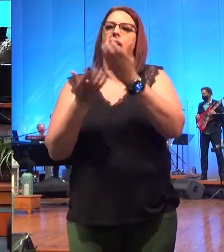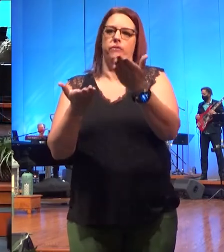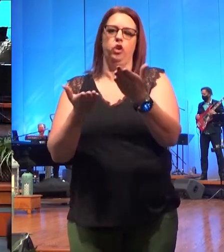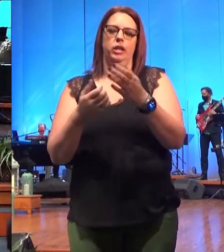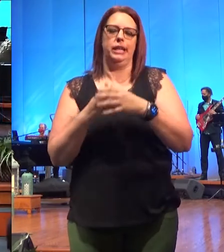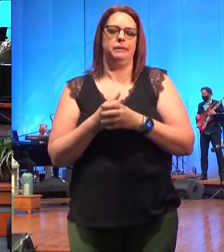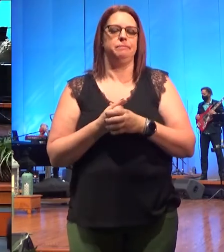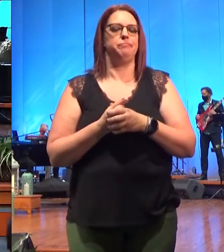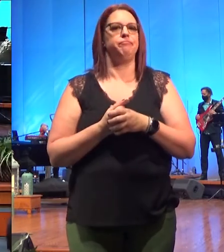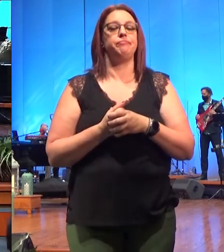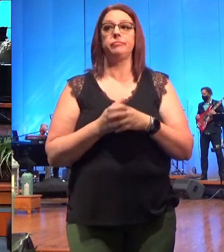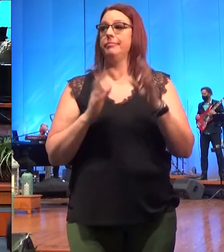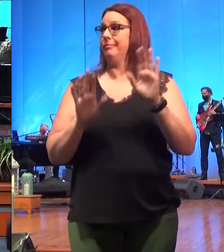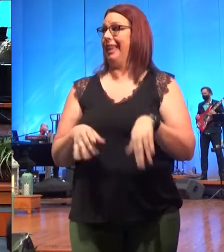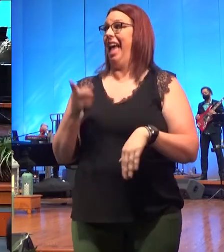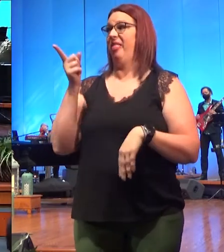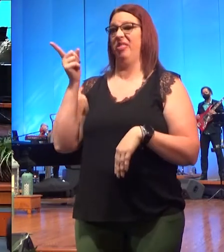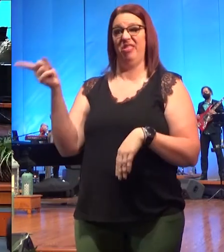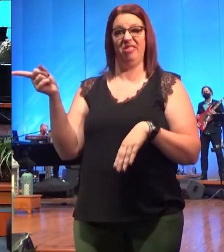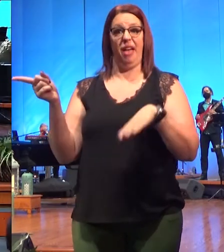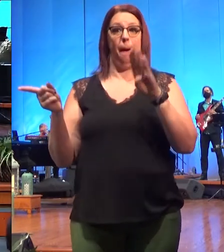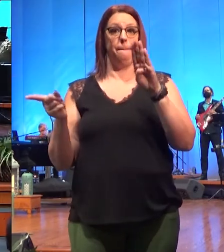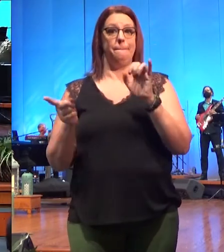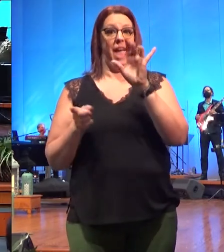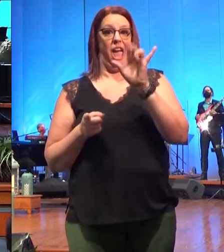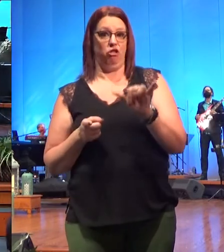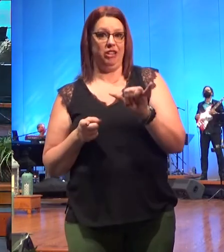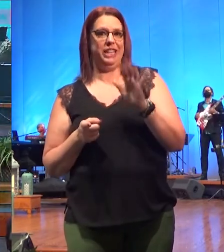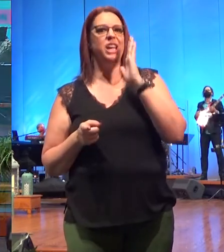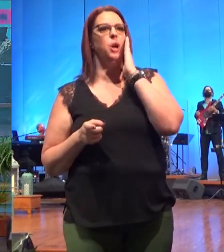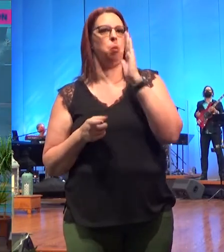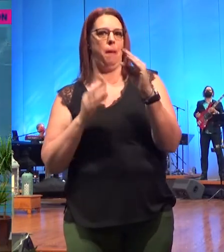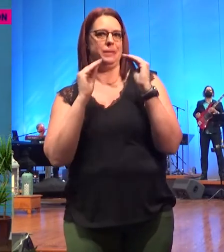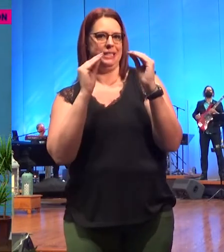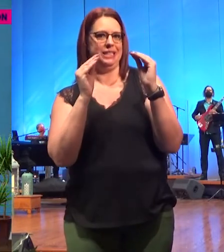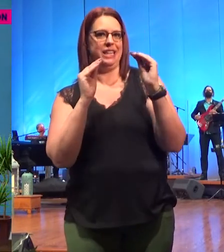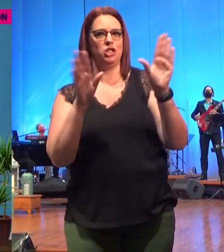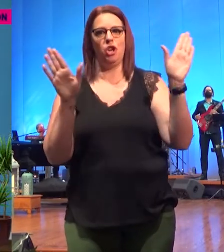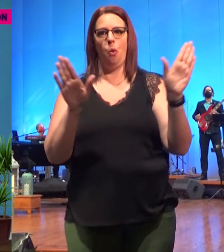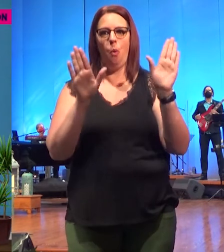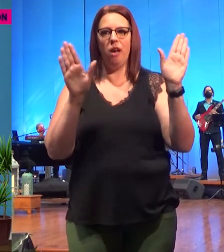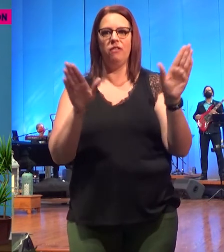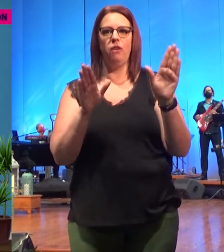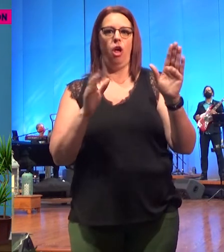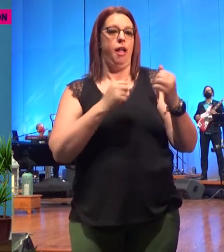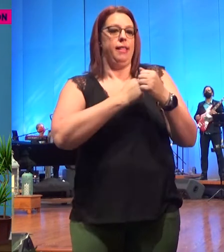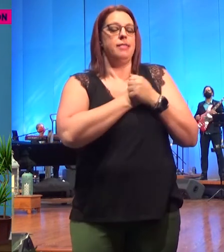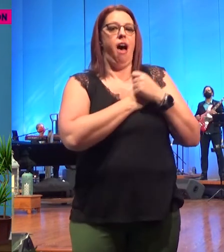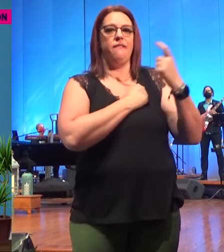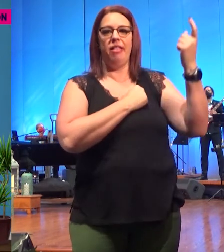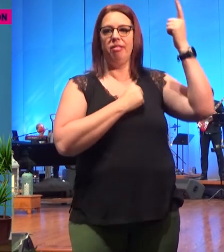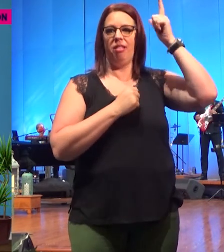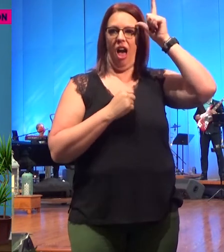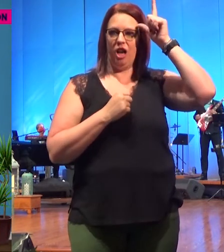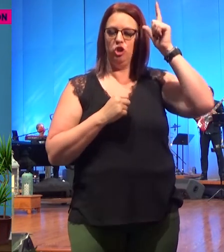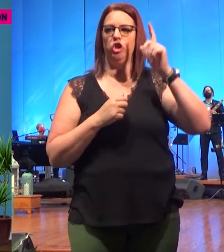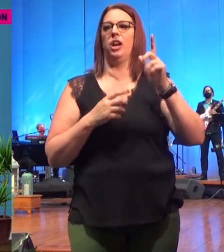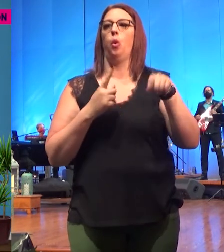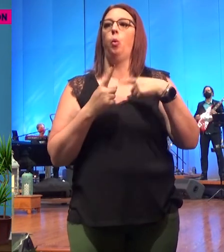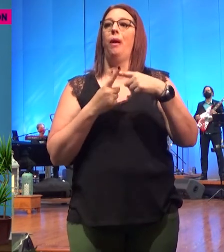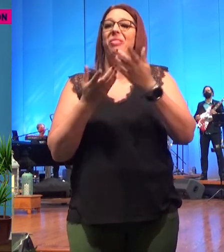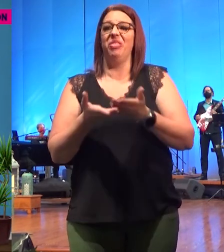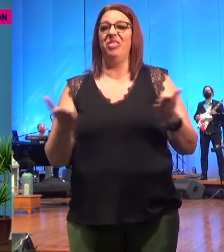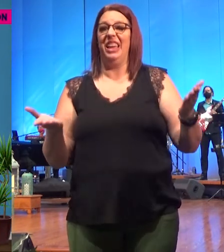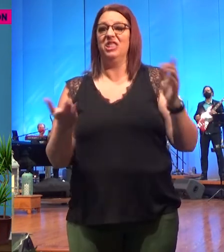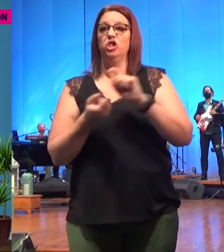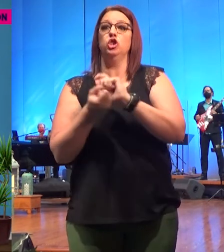5th. And this wonderful guy here, Dr. Barry, is teaching a wonderful love and logic class when everything changes, parenting